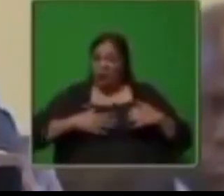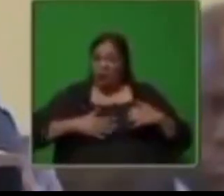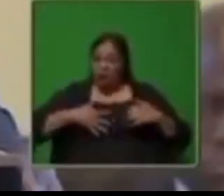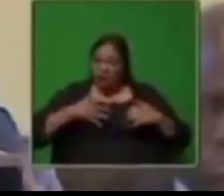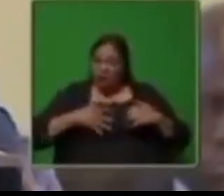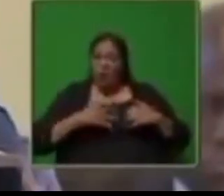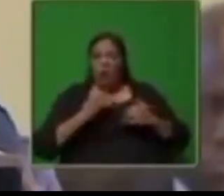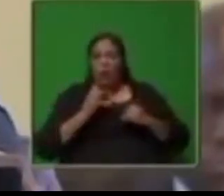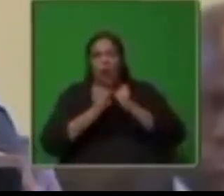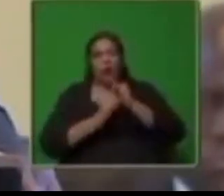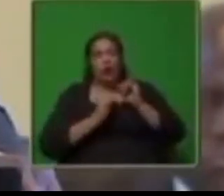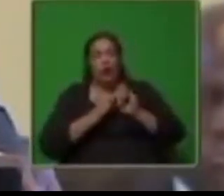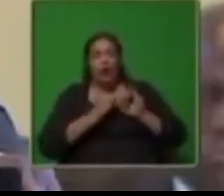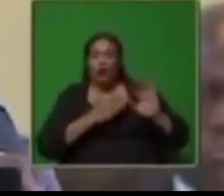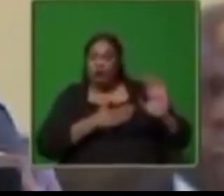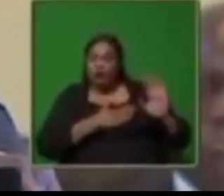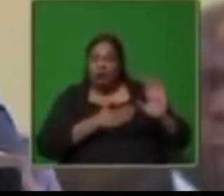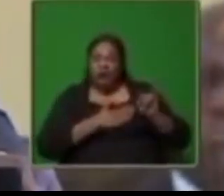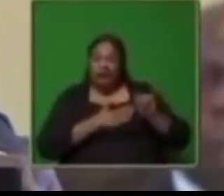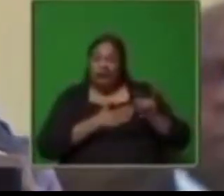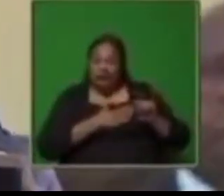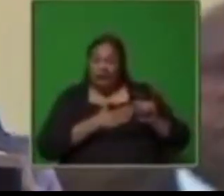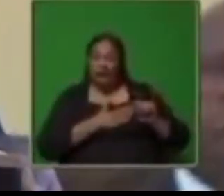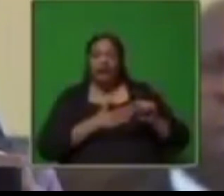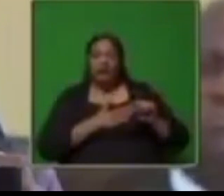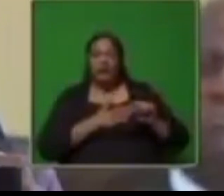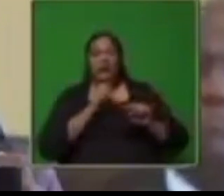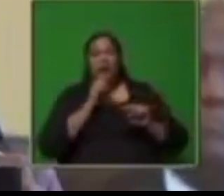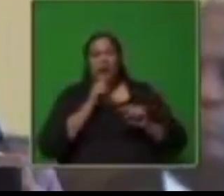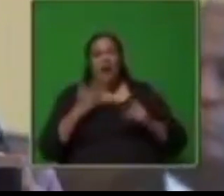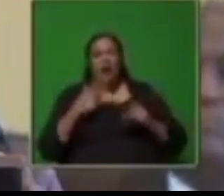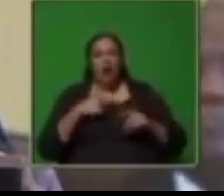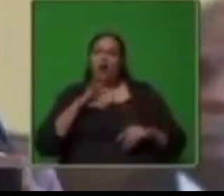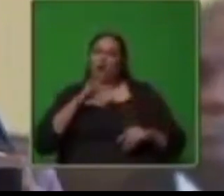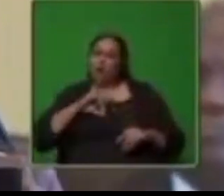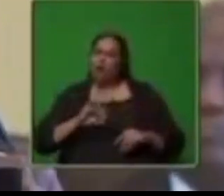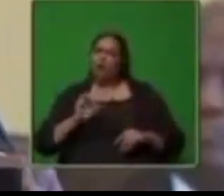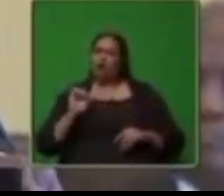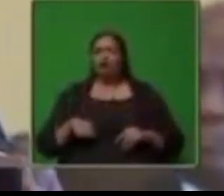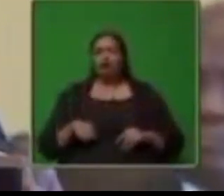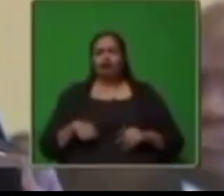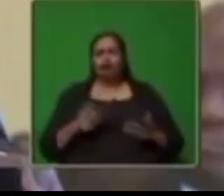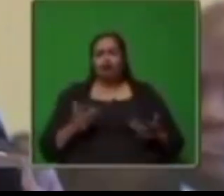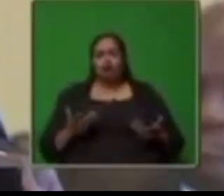the international solidarity from which we benefited